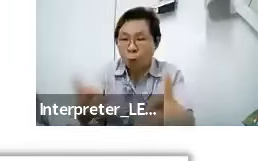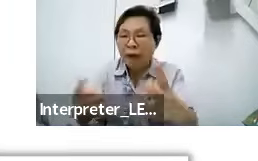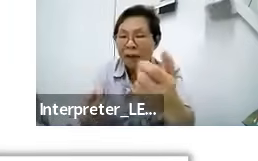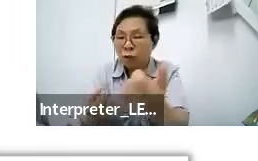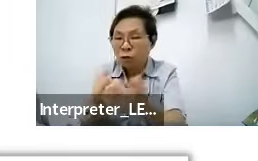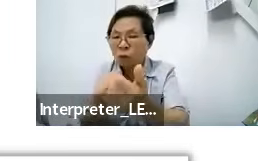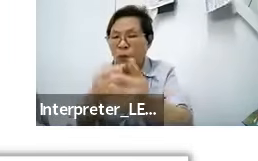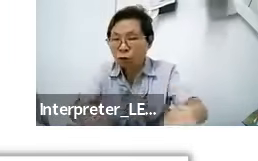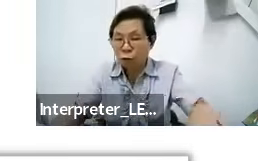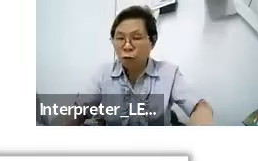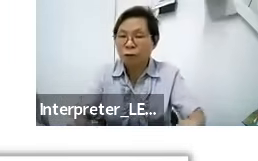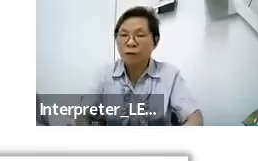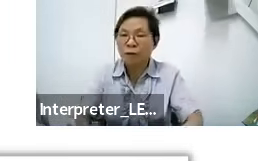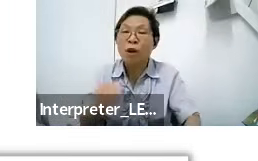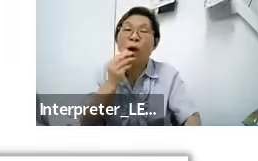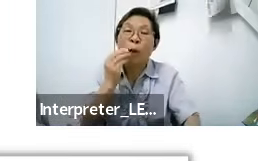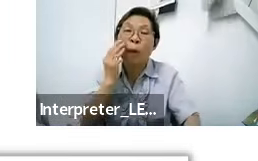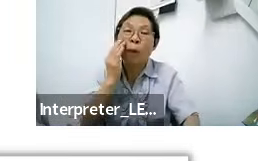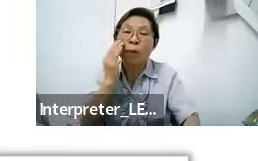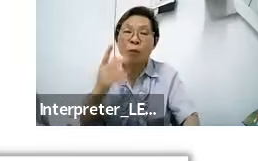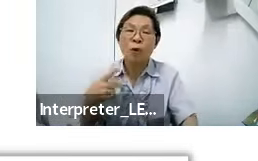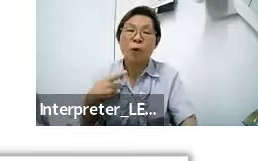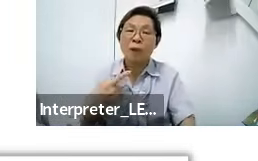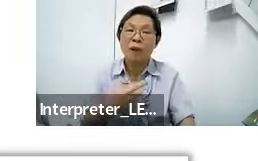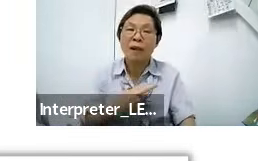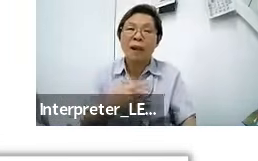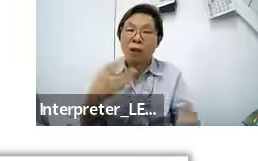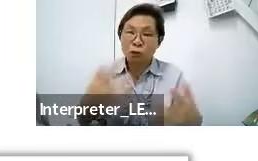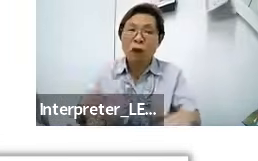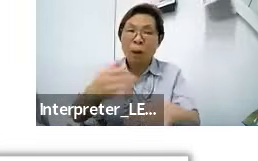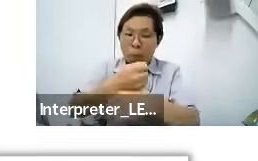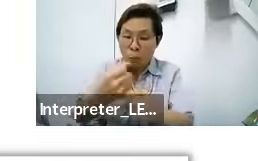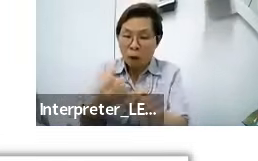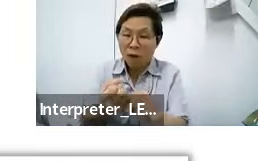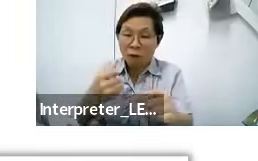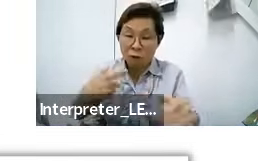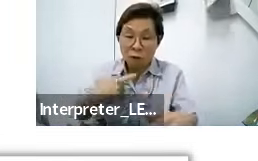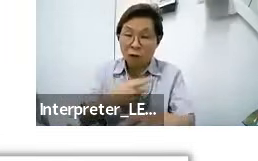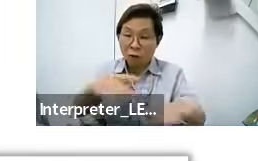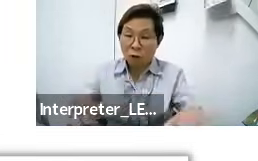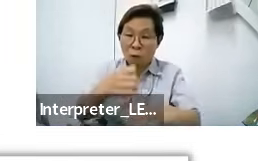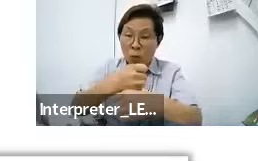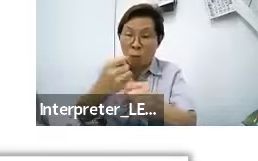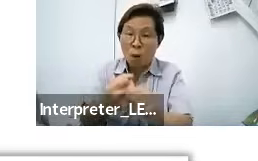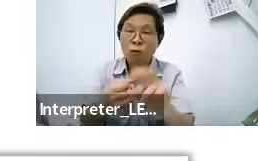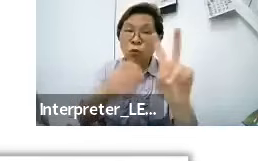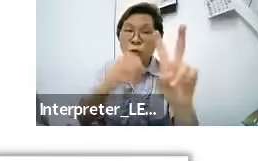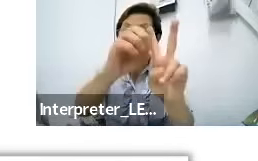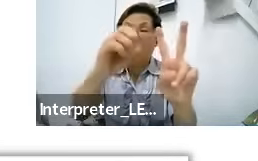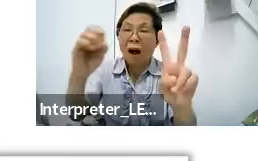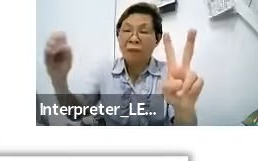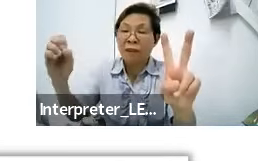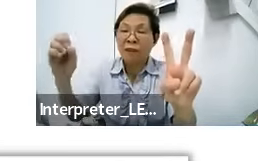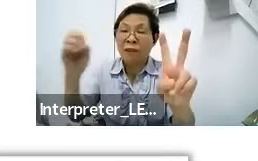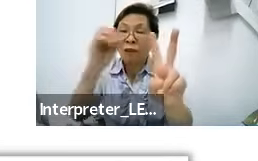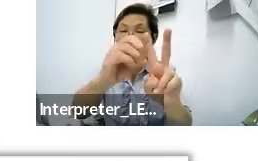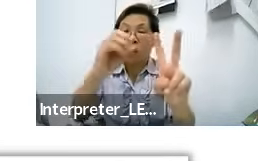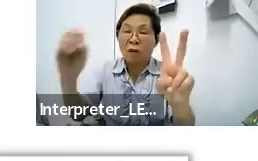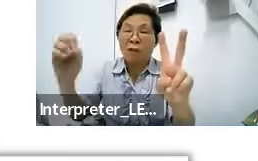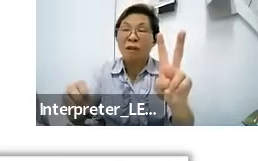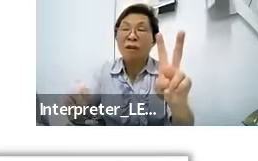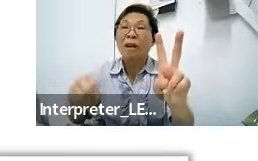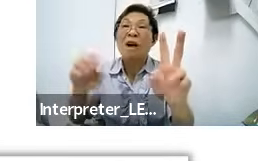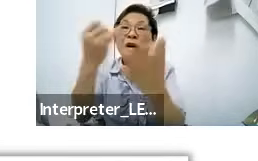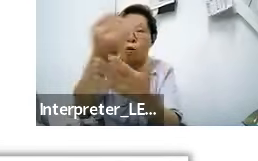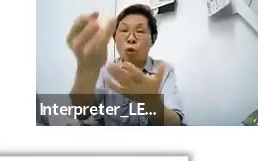their children at home, we have produced up to 200 illustrations that each